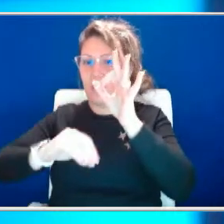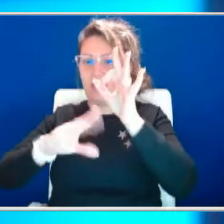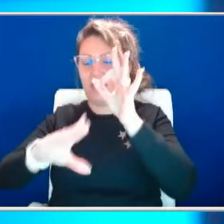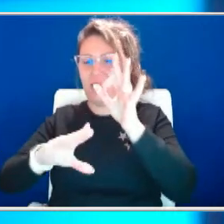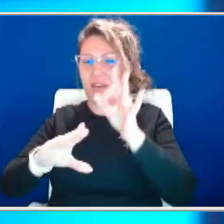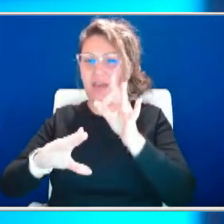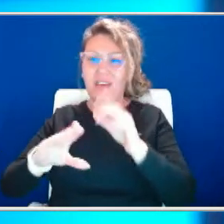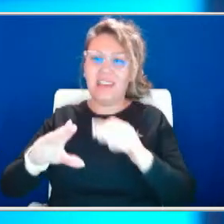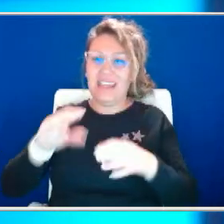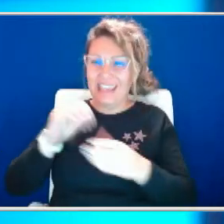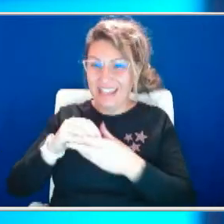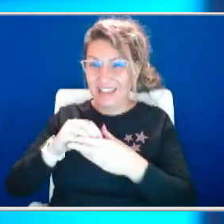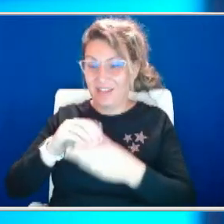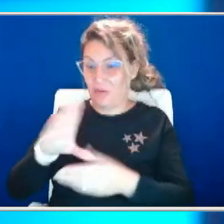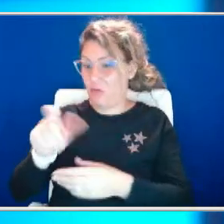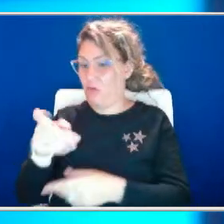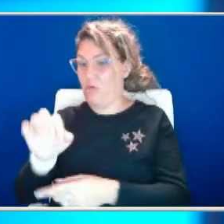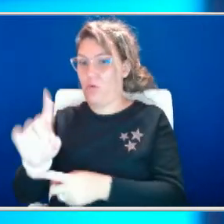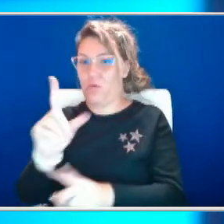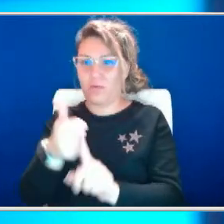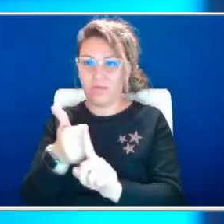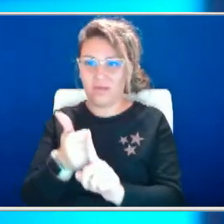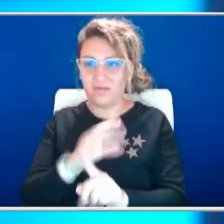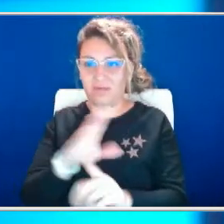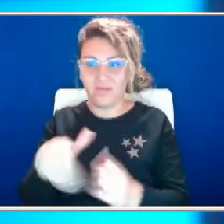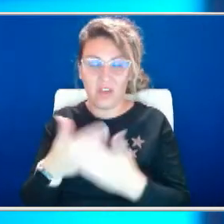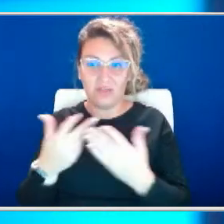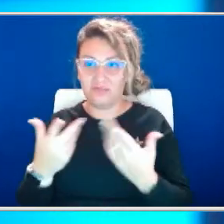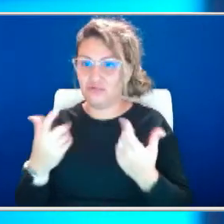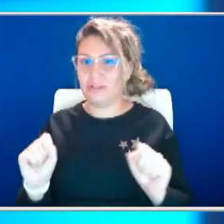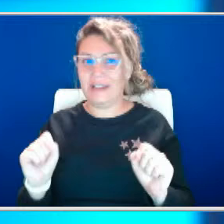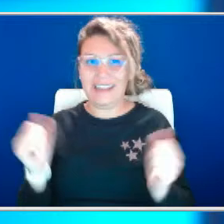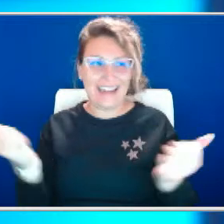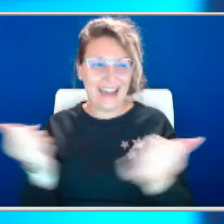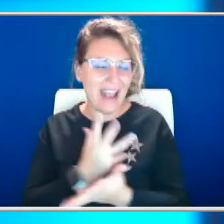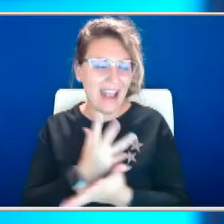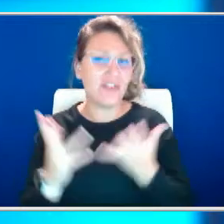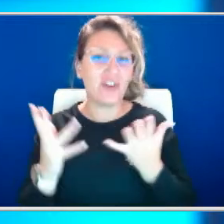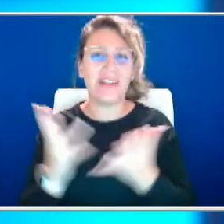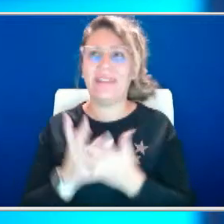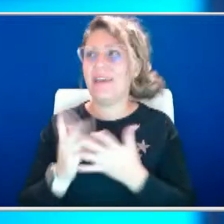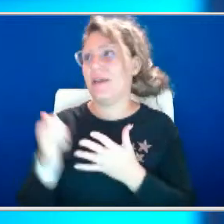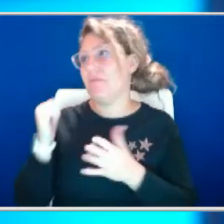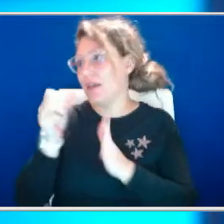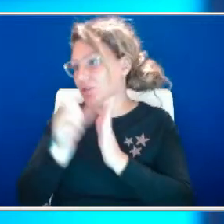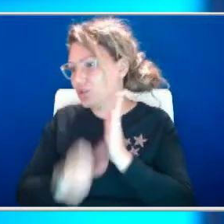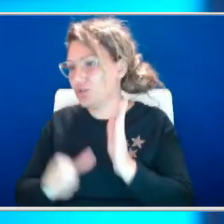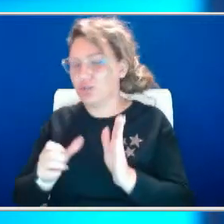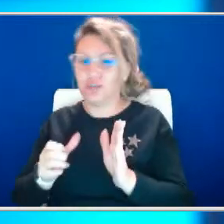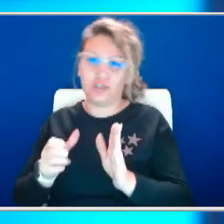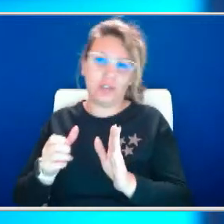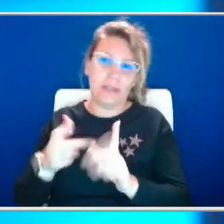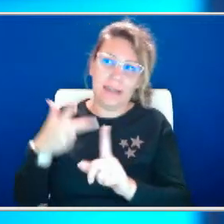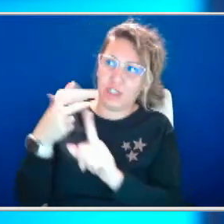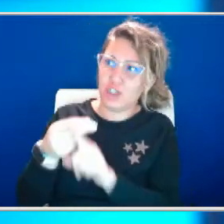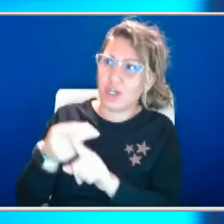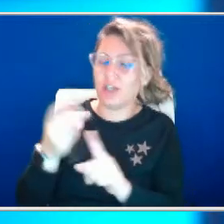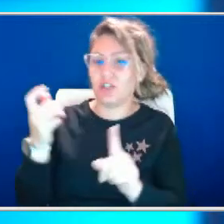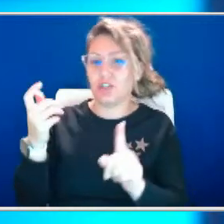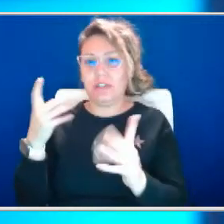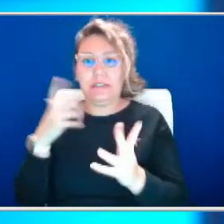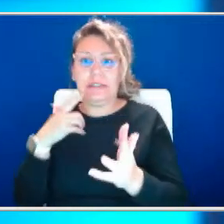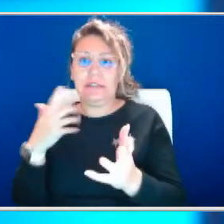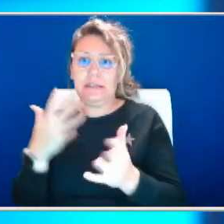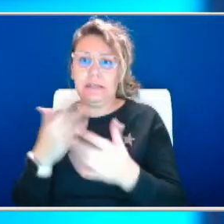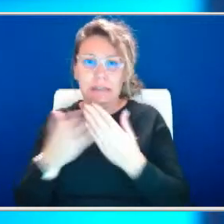muscle. And those patients typically have tried everything. You know, they tried back surgery and they've had injections, they've been on medications, etc. This is something